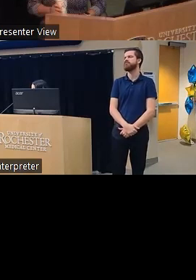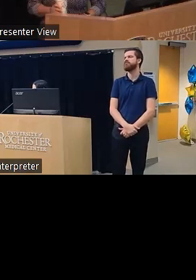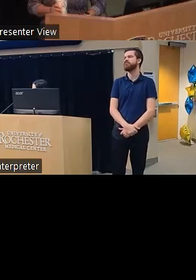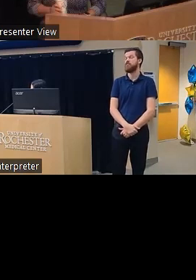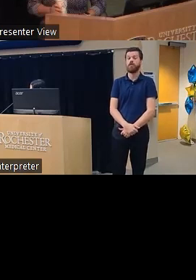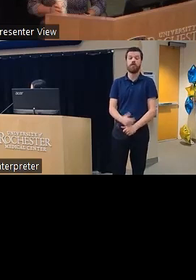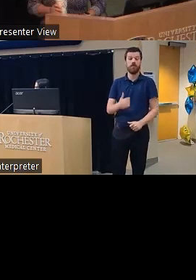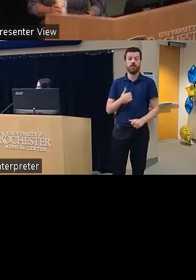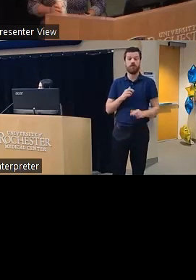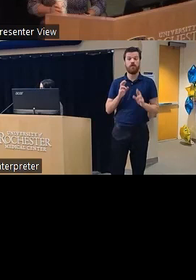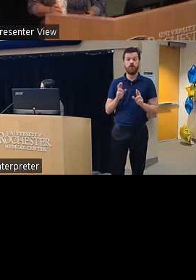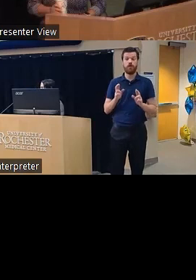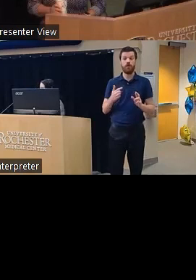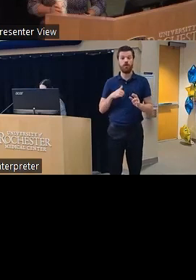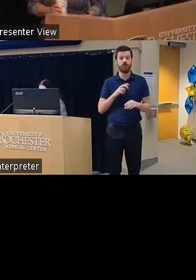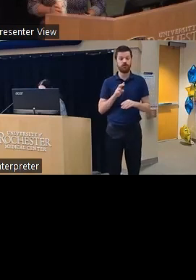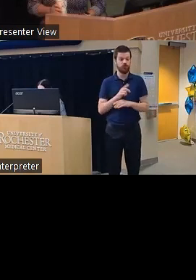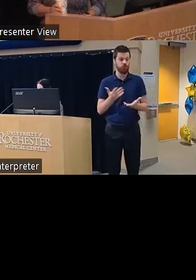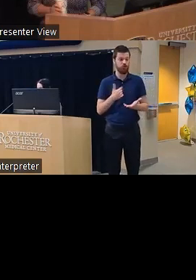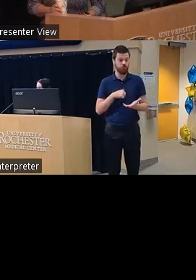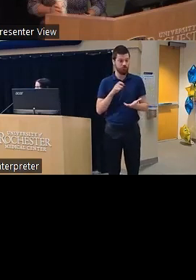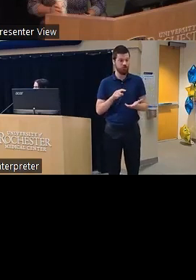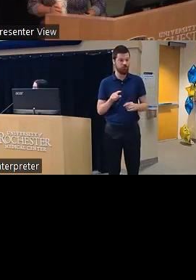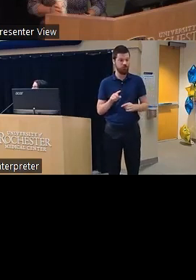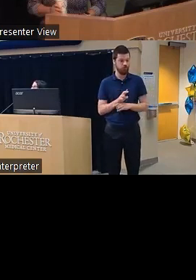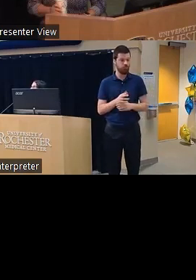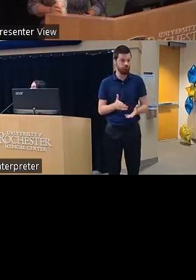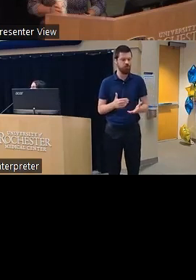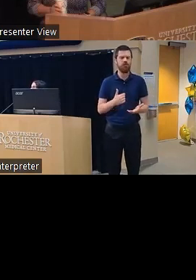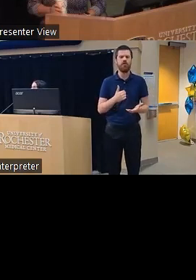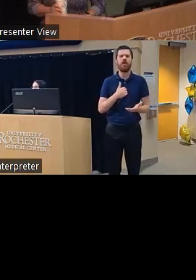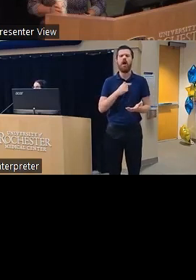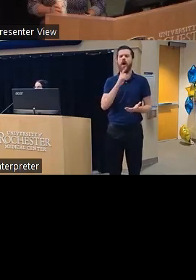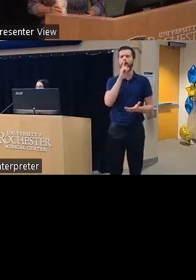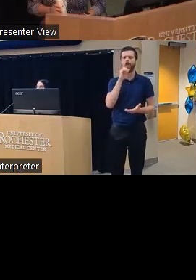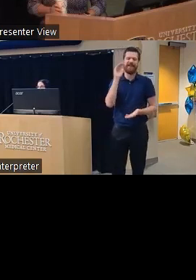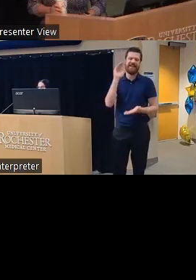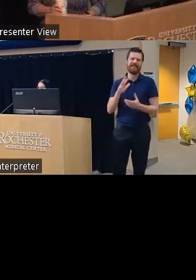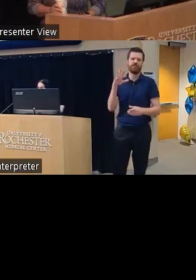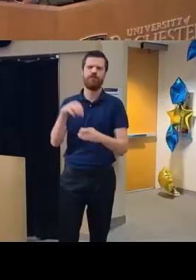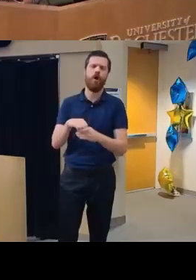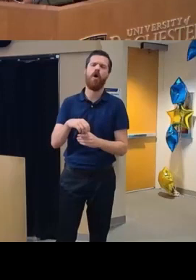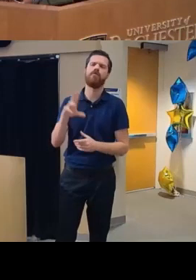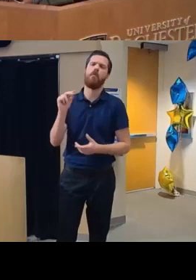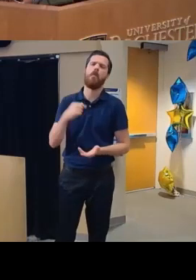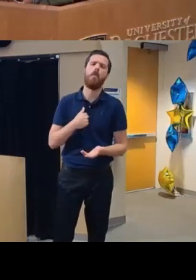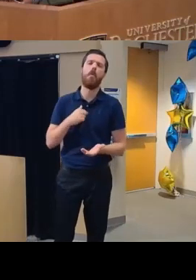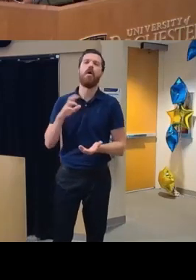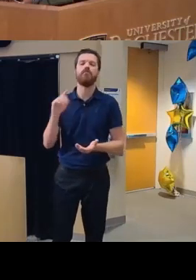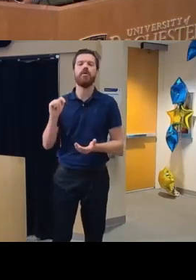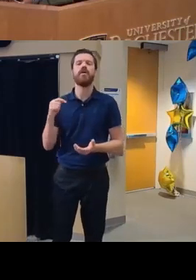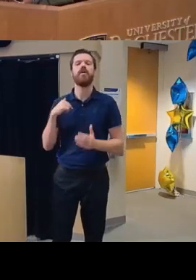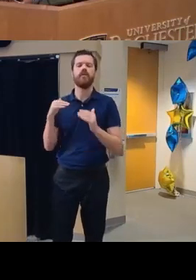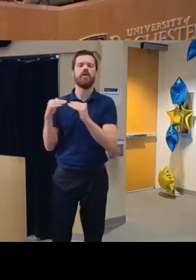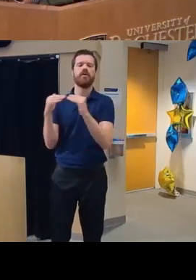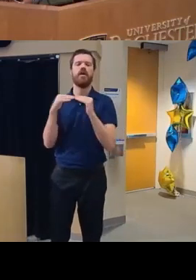Well, I hope we used whatever we were supposed to use. I don't want to say I was less involved, because that's the wrong answer, but I have colleagues